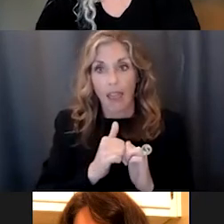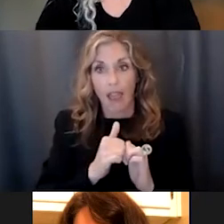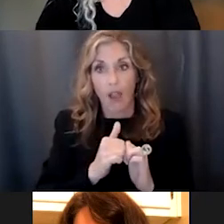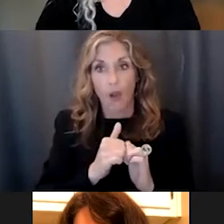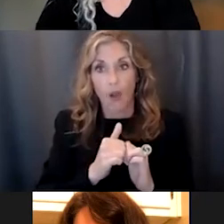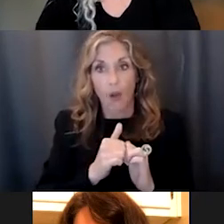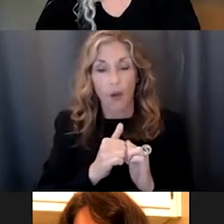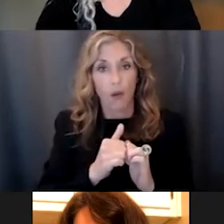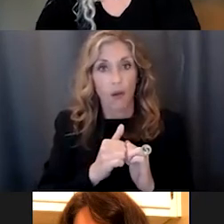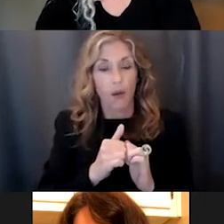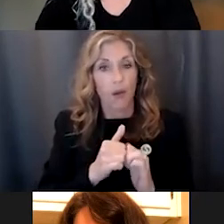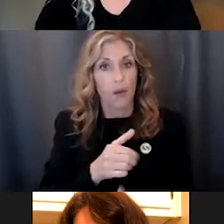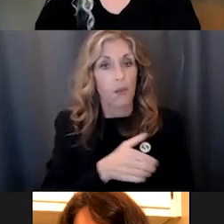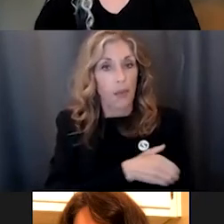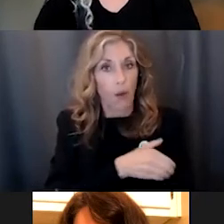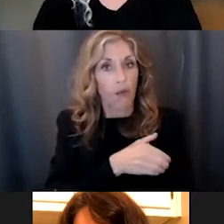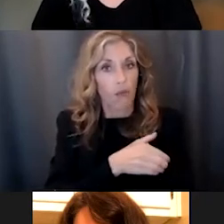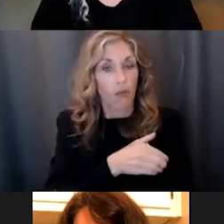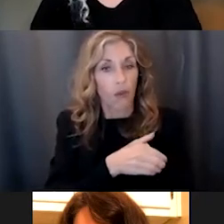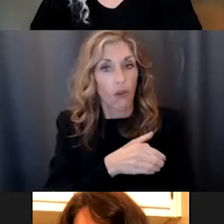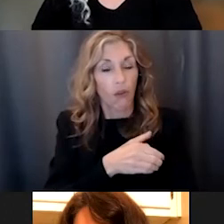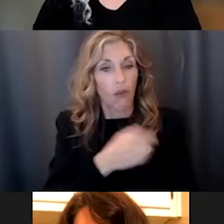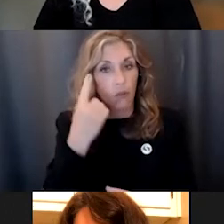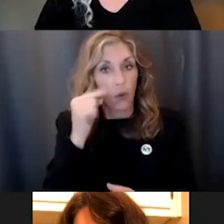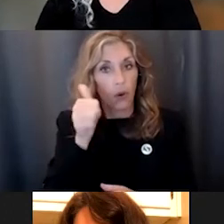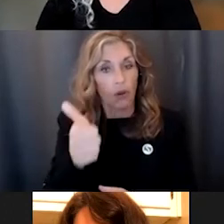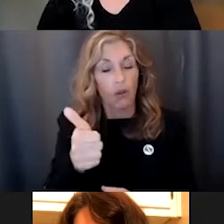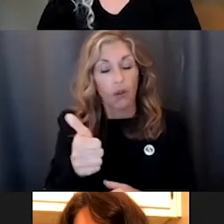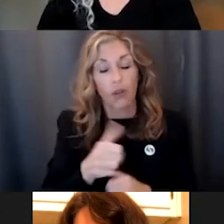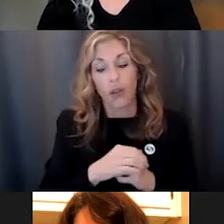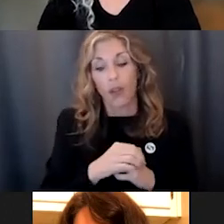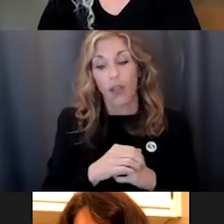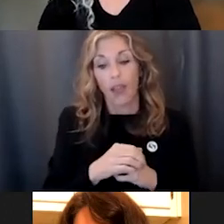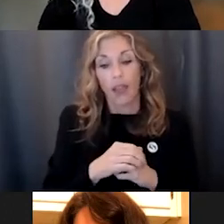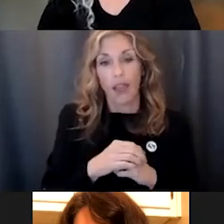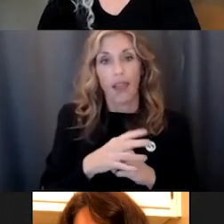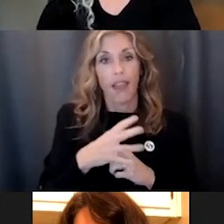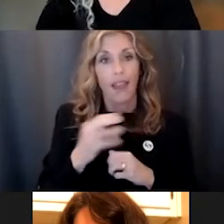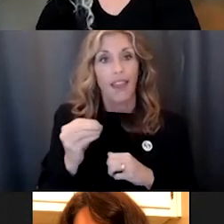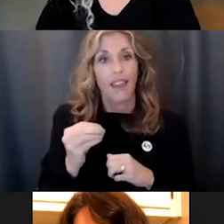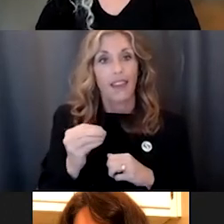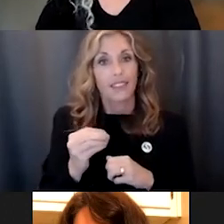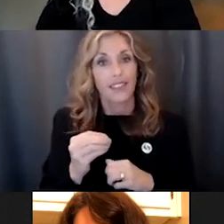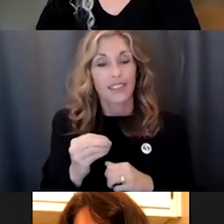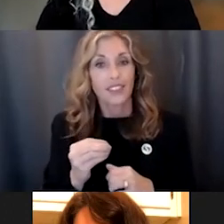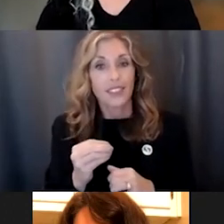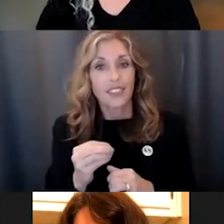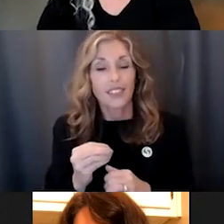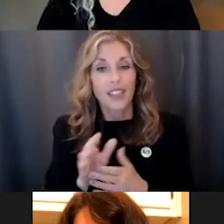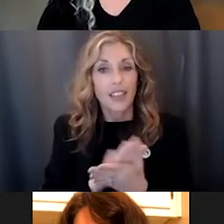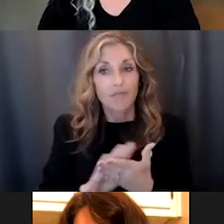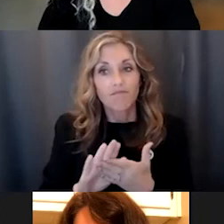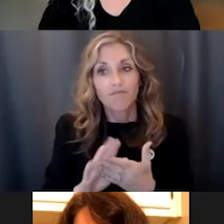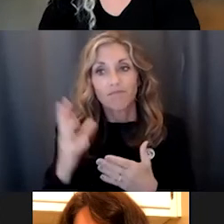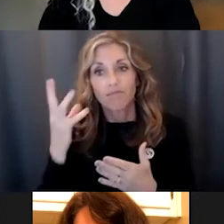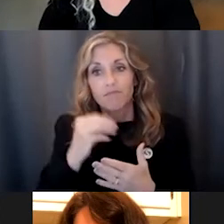how powerful that has been for you. And the lovely, you know, description